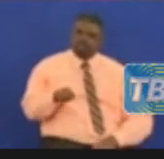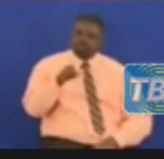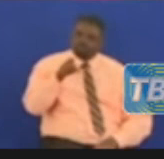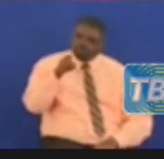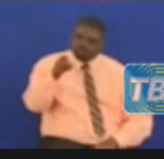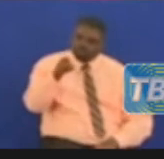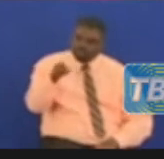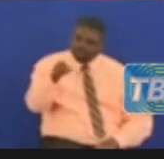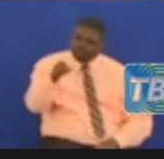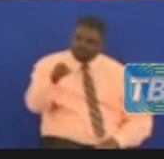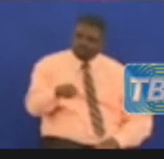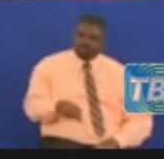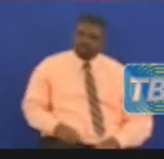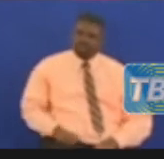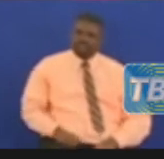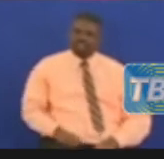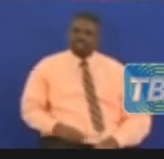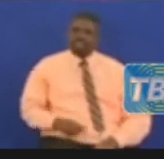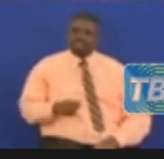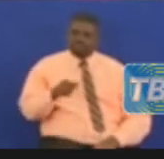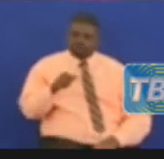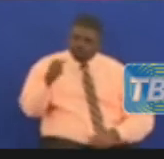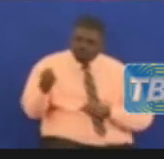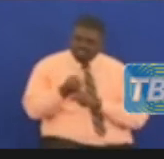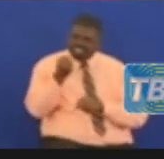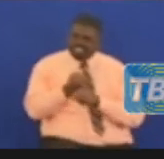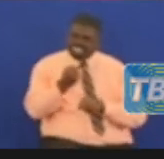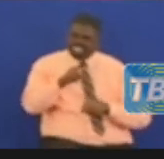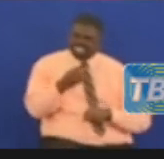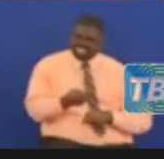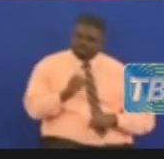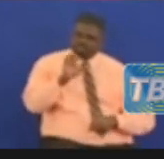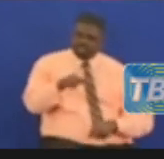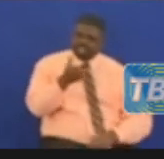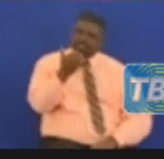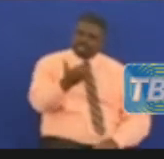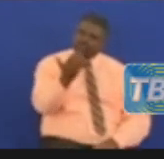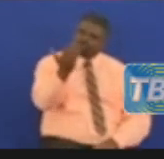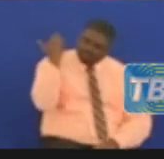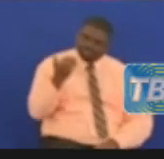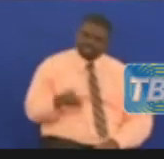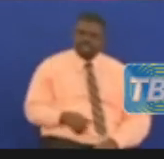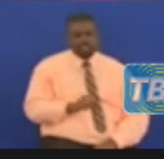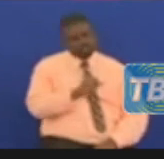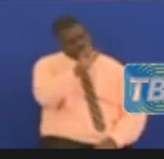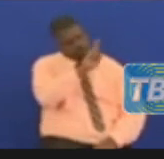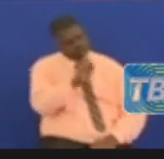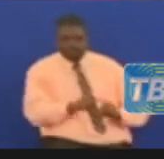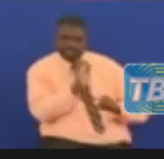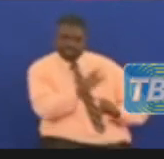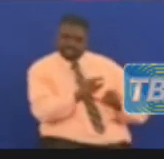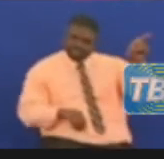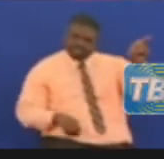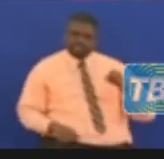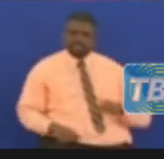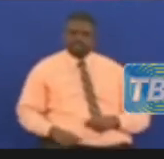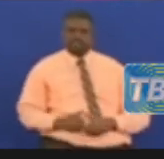He's asking, what did you do for the past 5 years? That's his question.